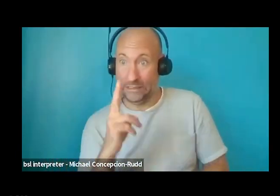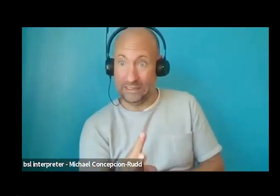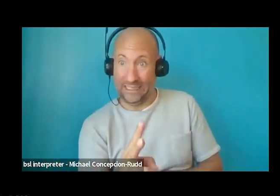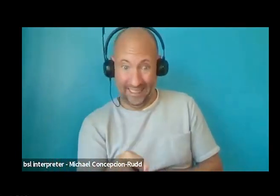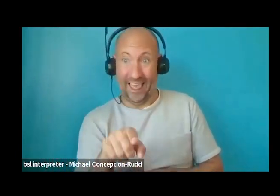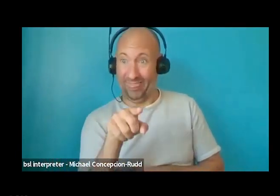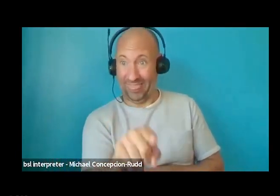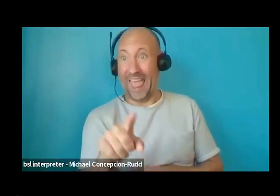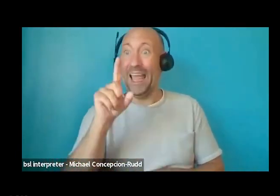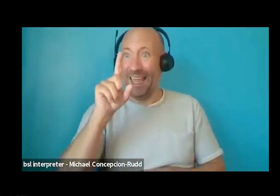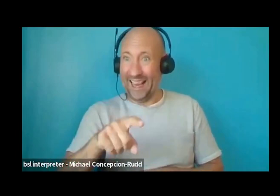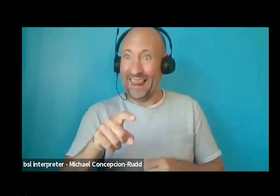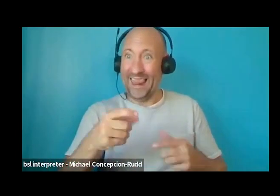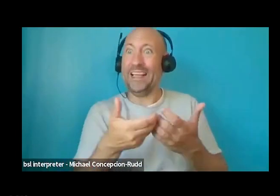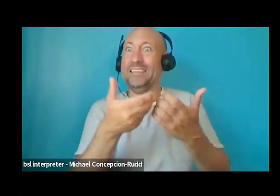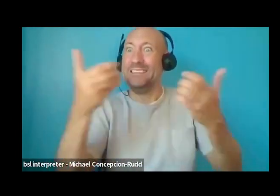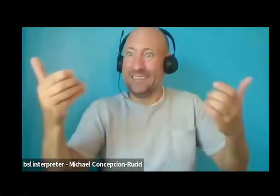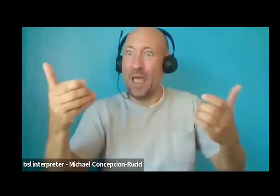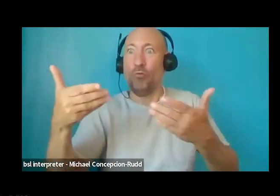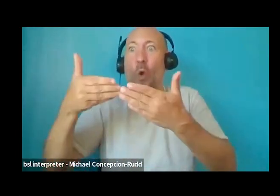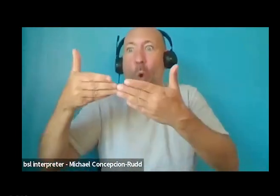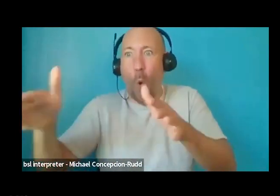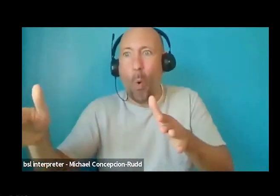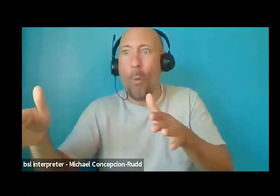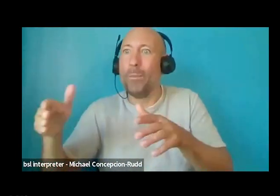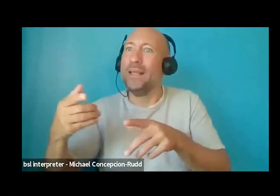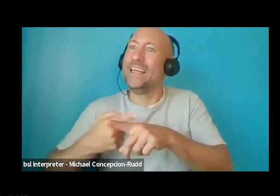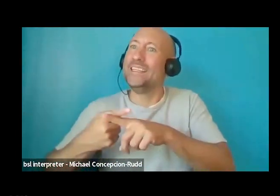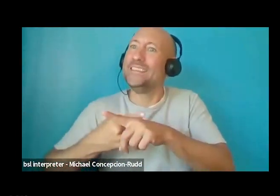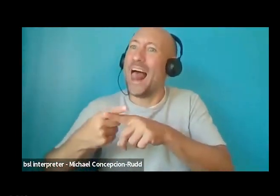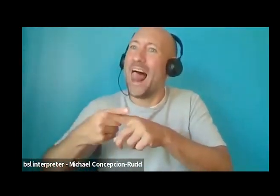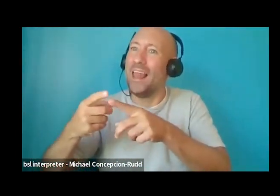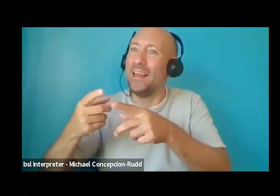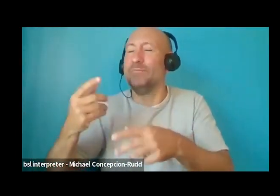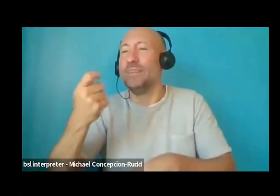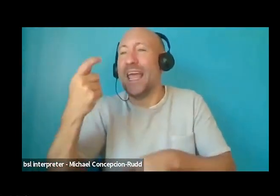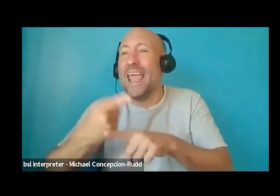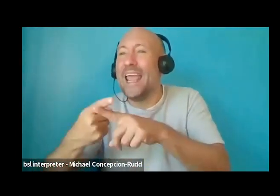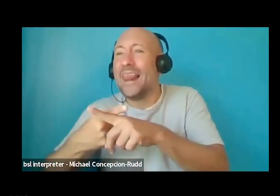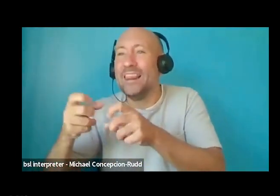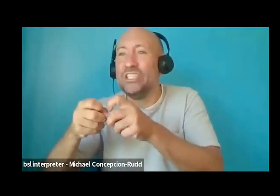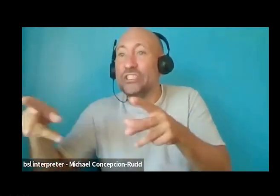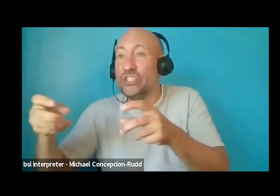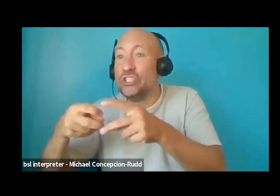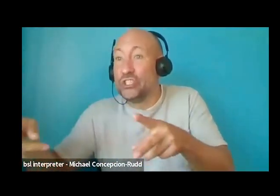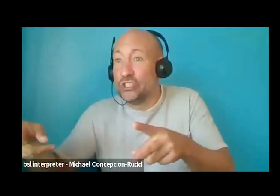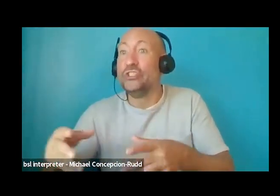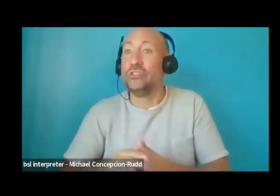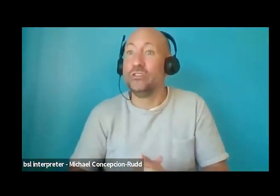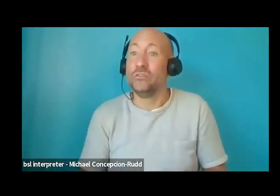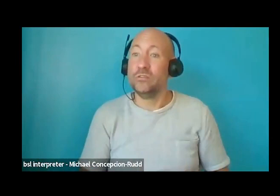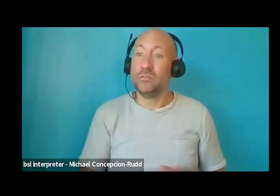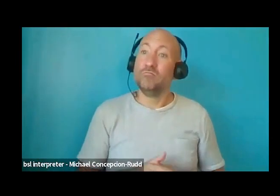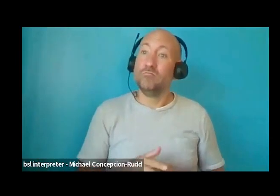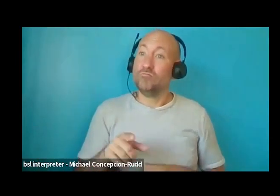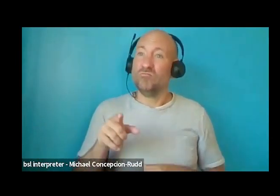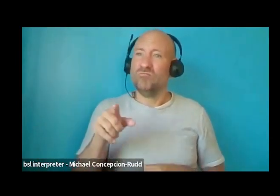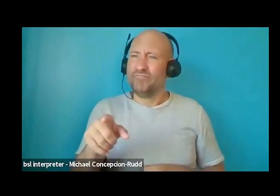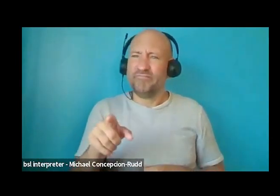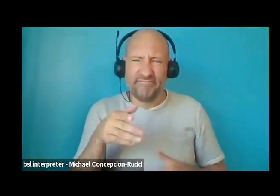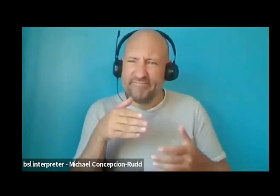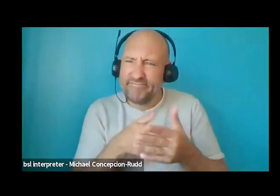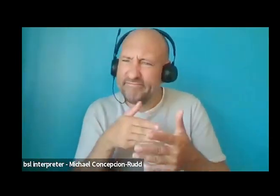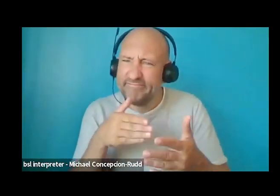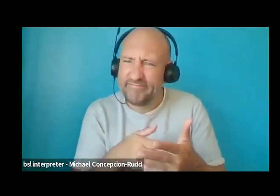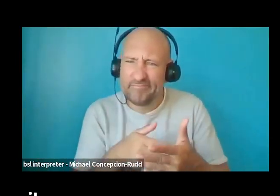And if you click on the link, it would open up a separate window in Stream Text. And if you're unable to